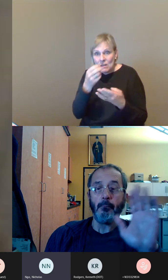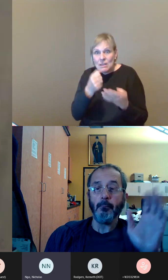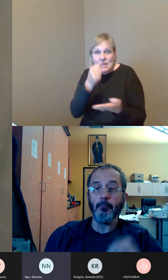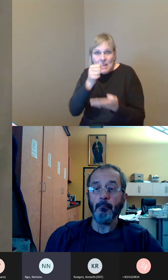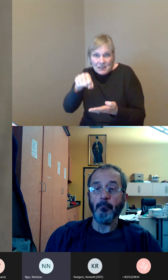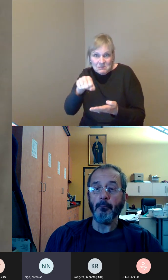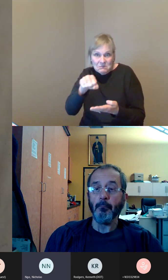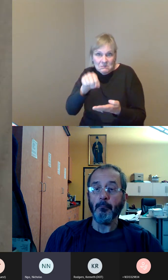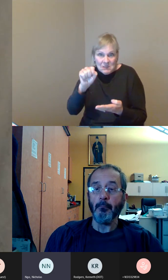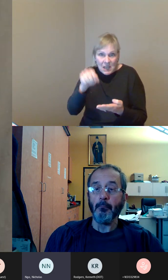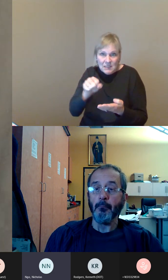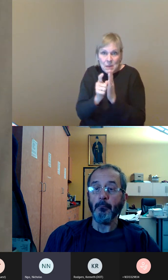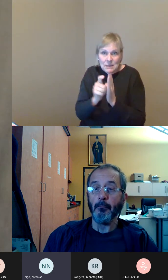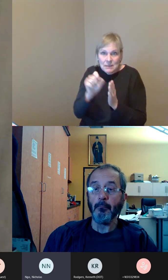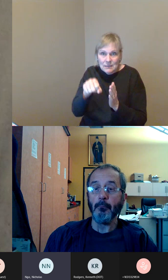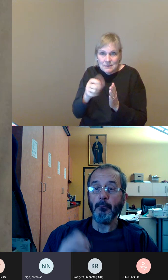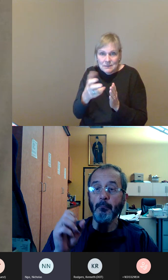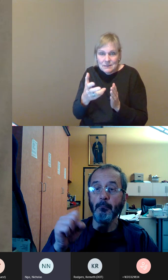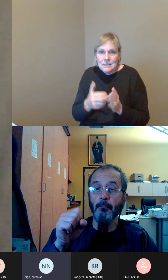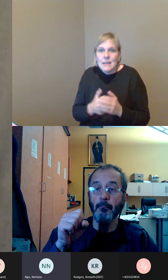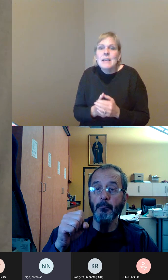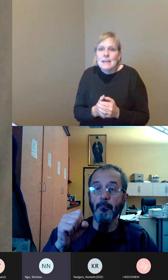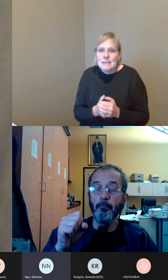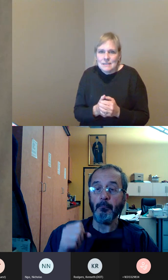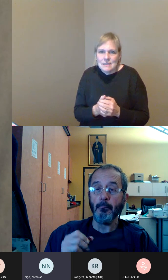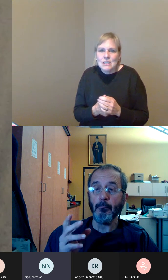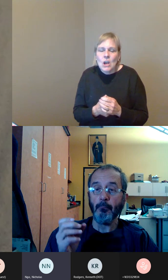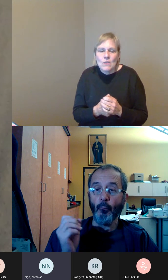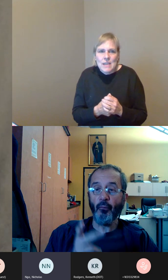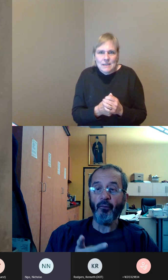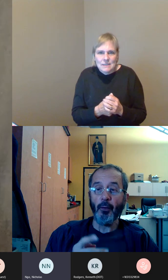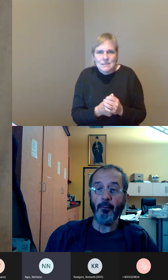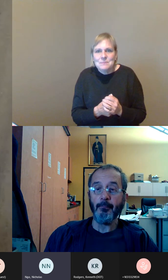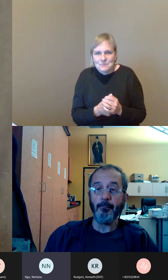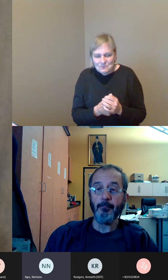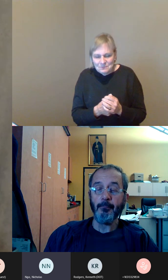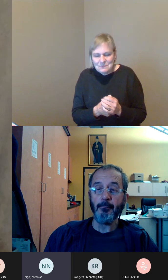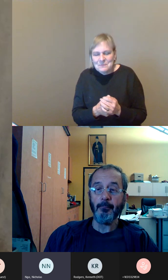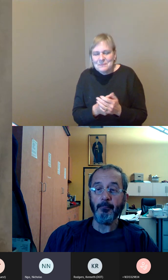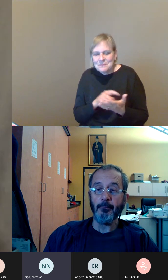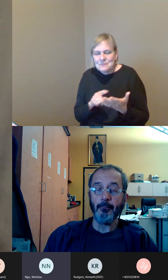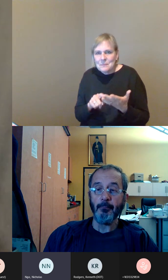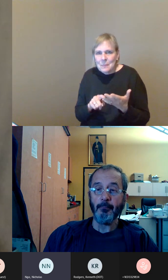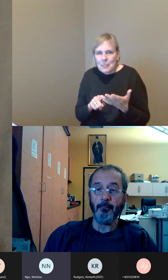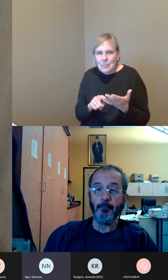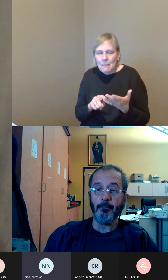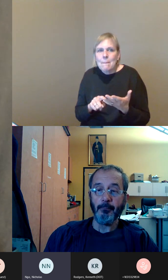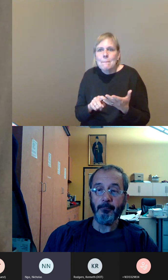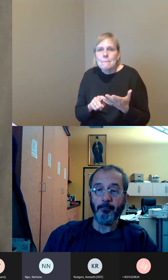Yeah. Sorry, thank you. Yes, this is Harvey. Yes.